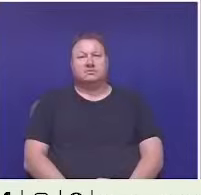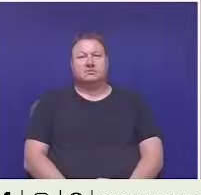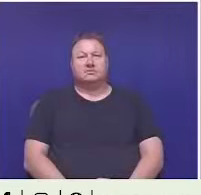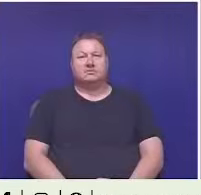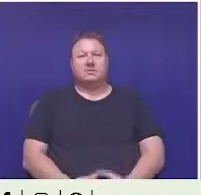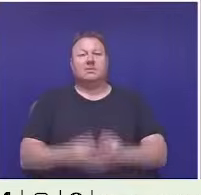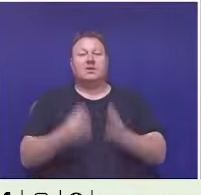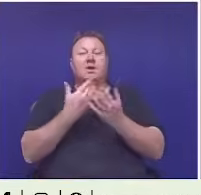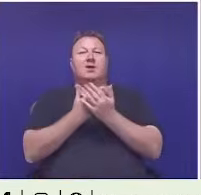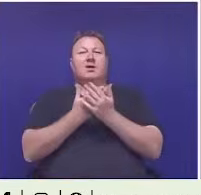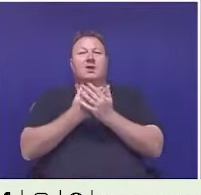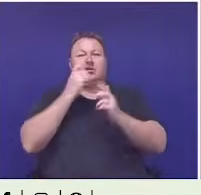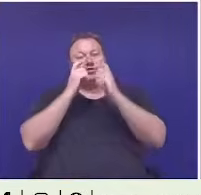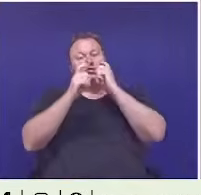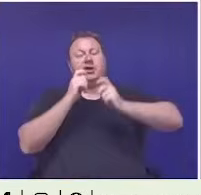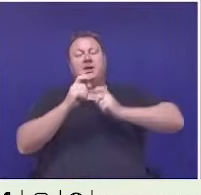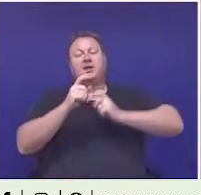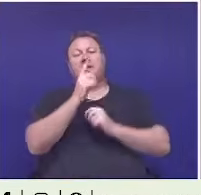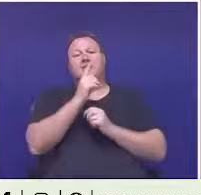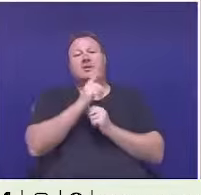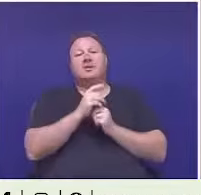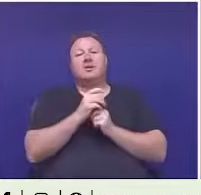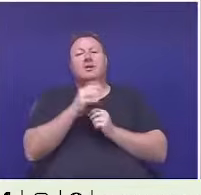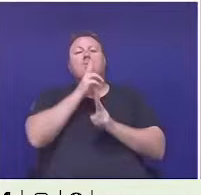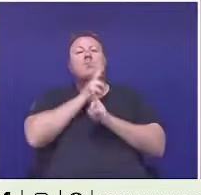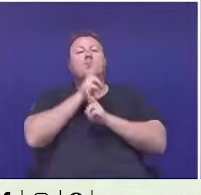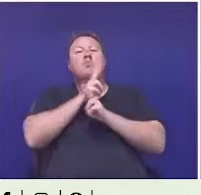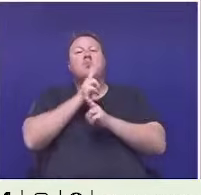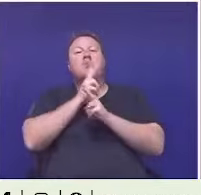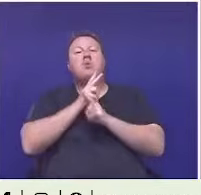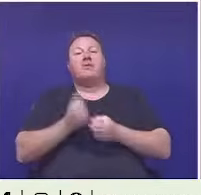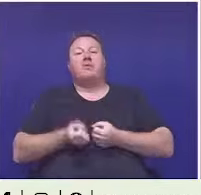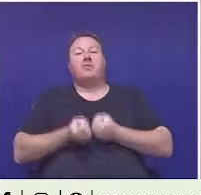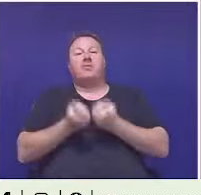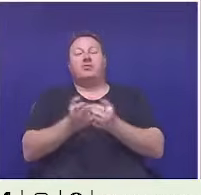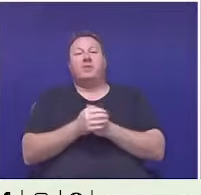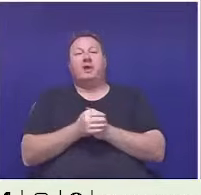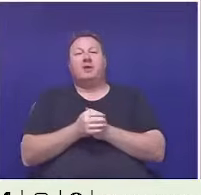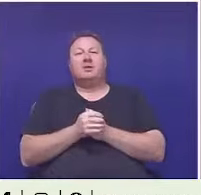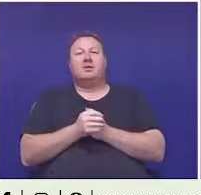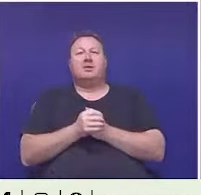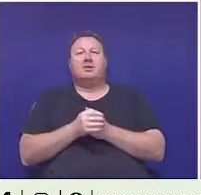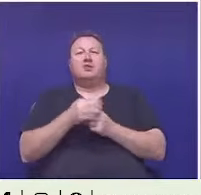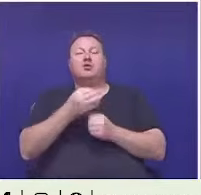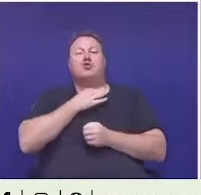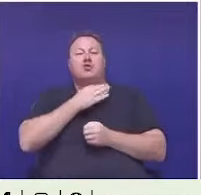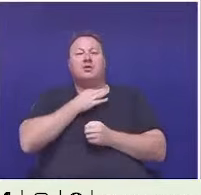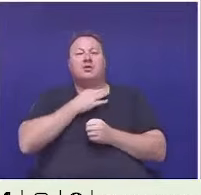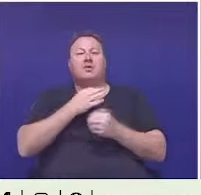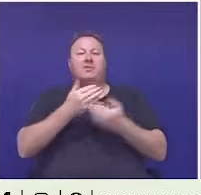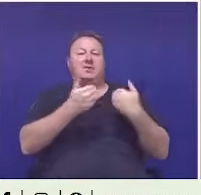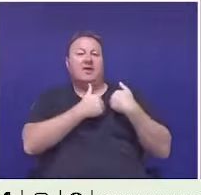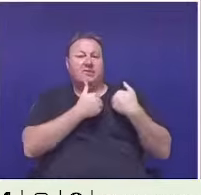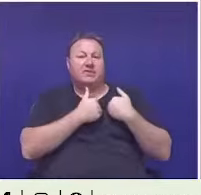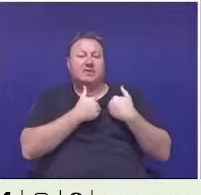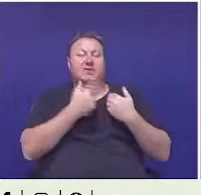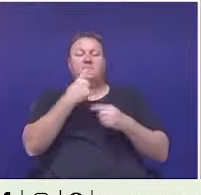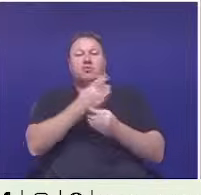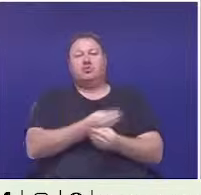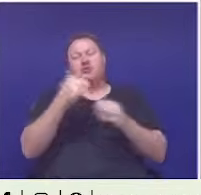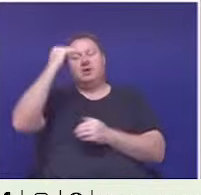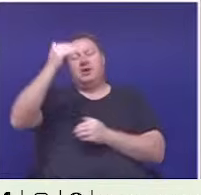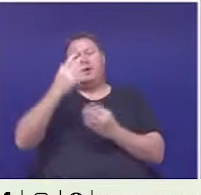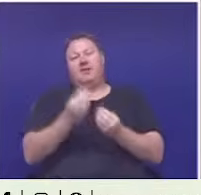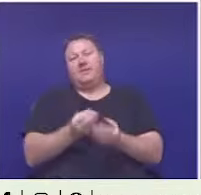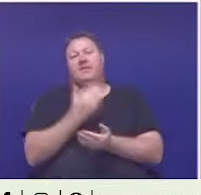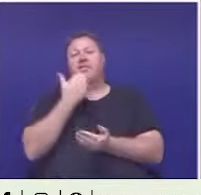on even the private providers, because that's when the risk of safety for learners becomes a lot higher. Thank you,